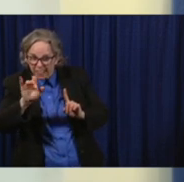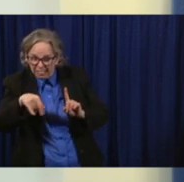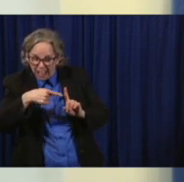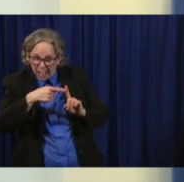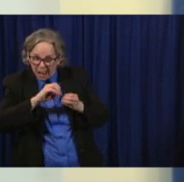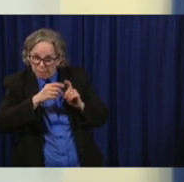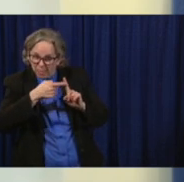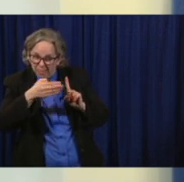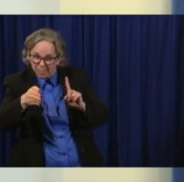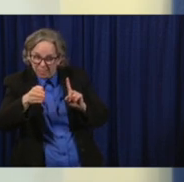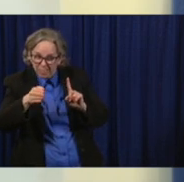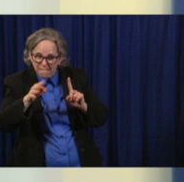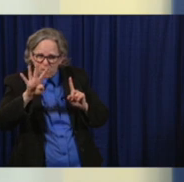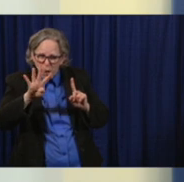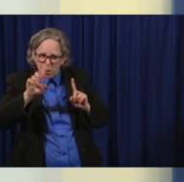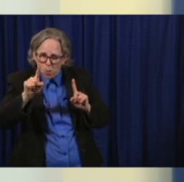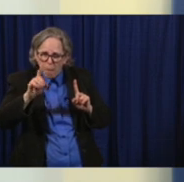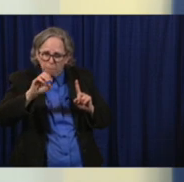41% of the current